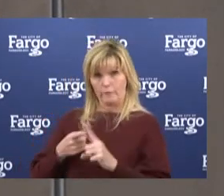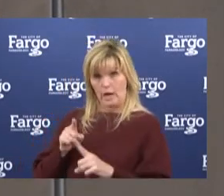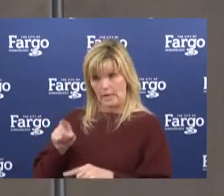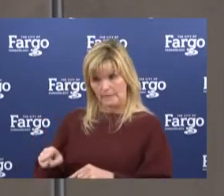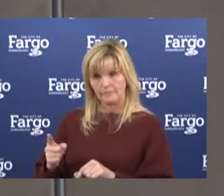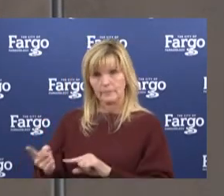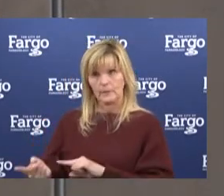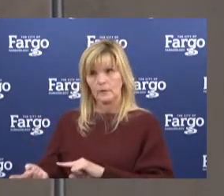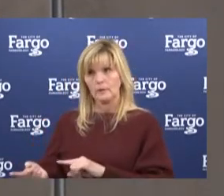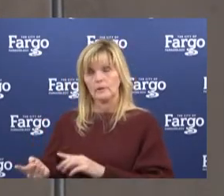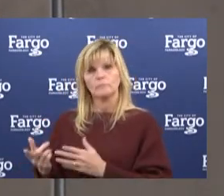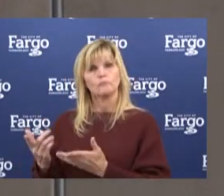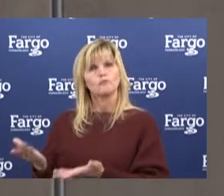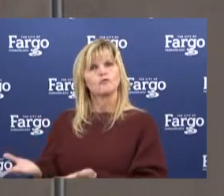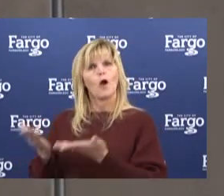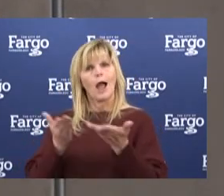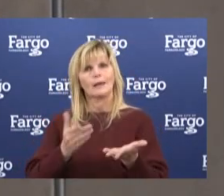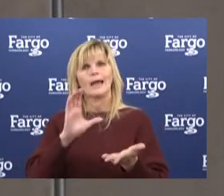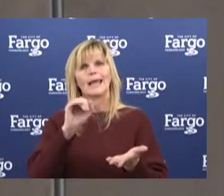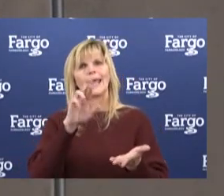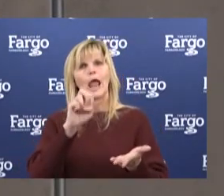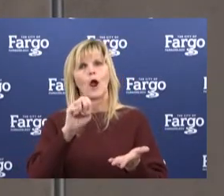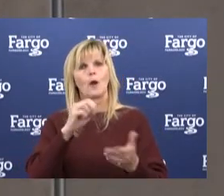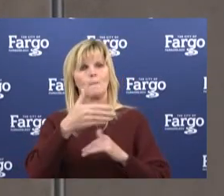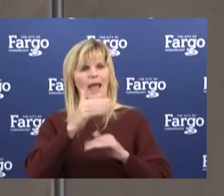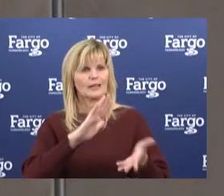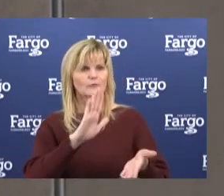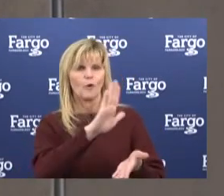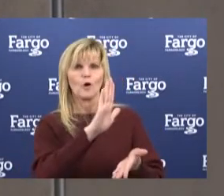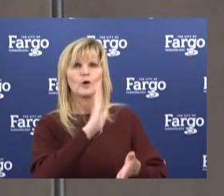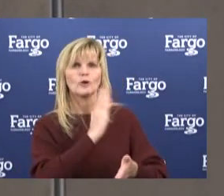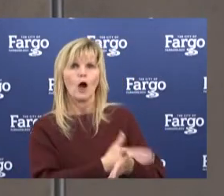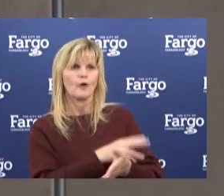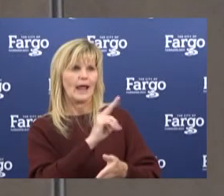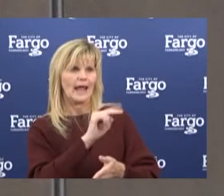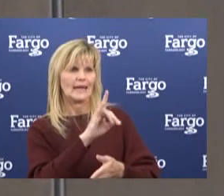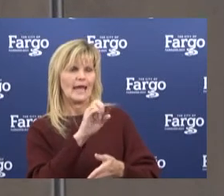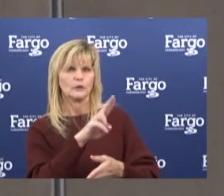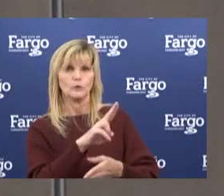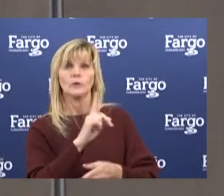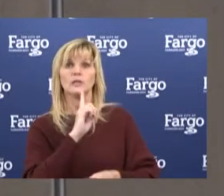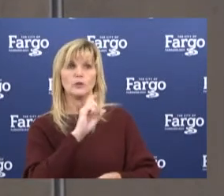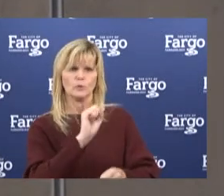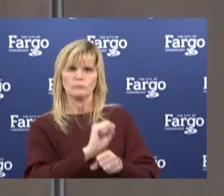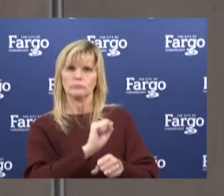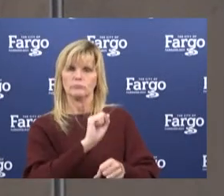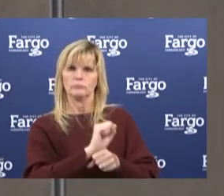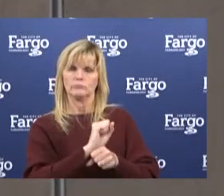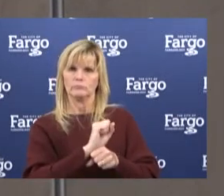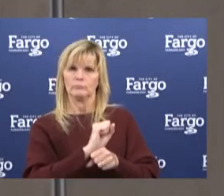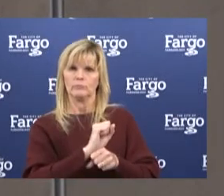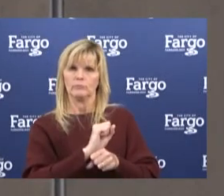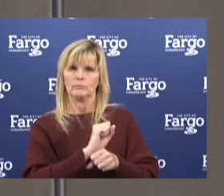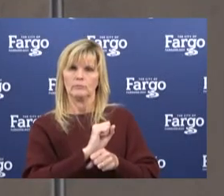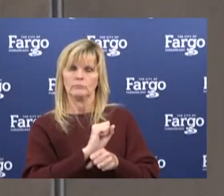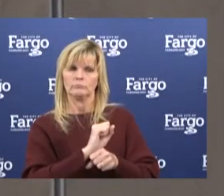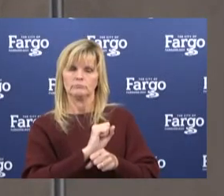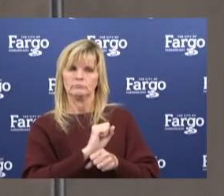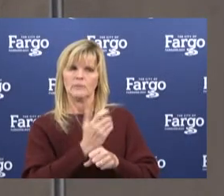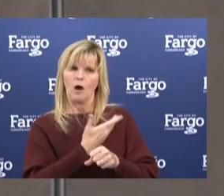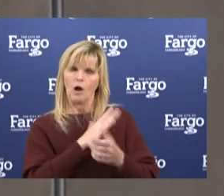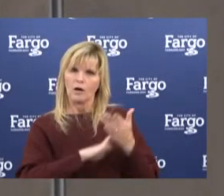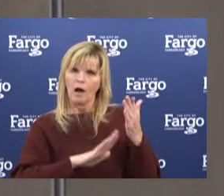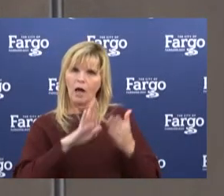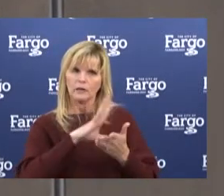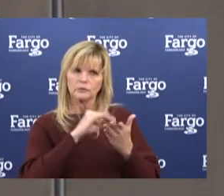went to bring a care package to her daughter at NDSU and was struck by how incredibly lonely our college students